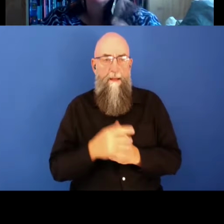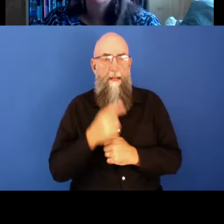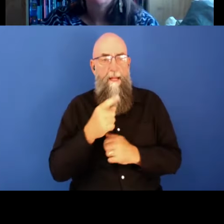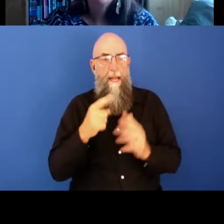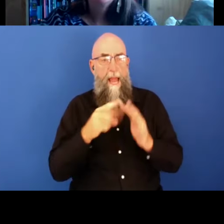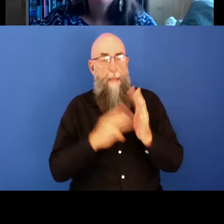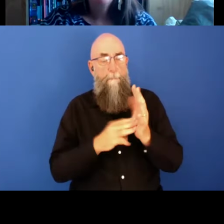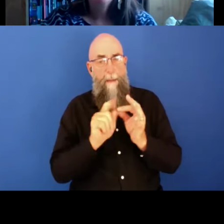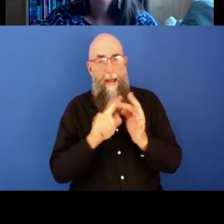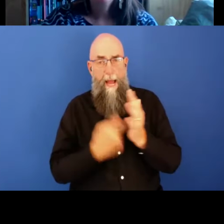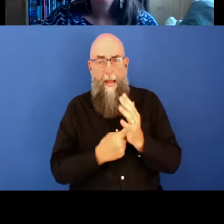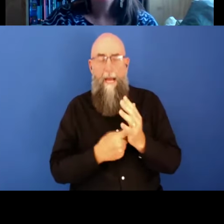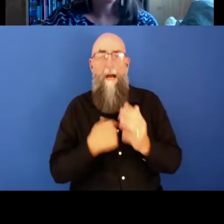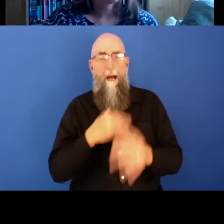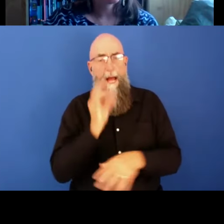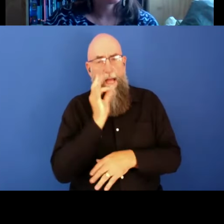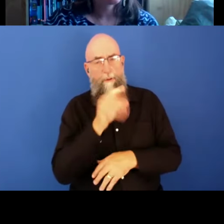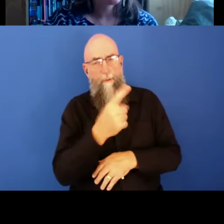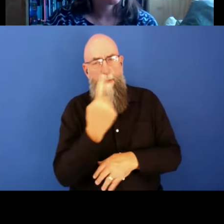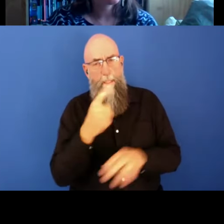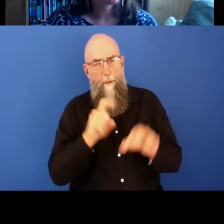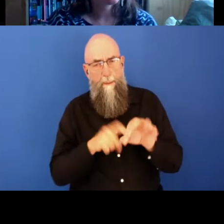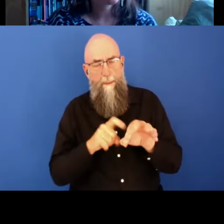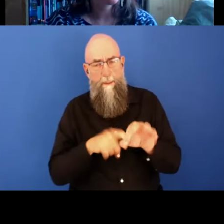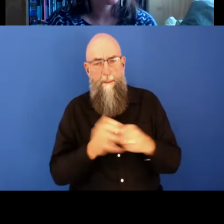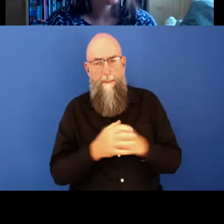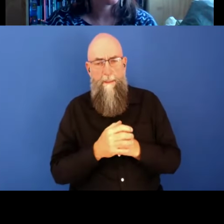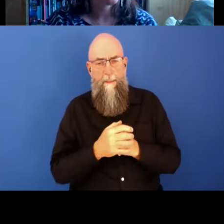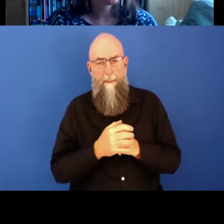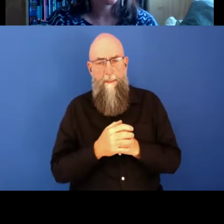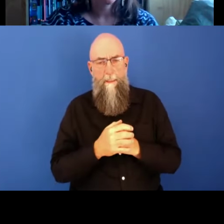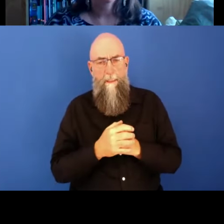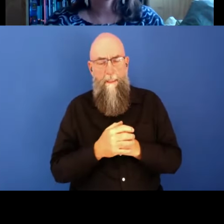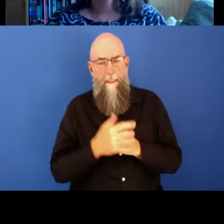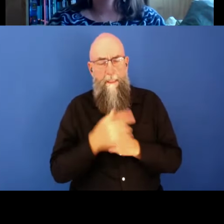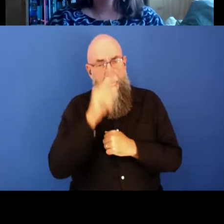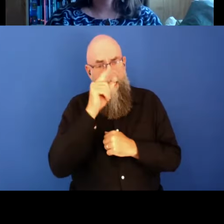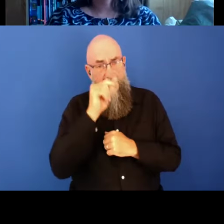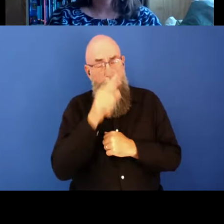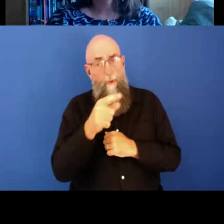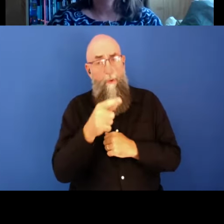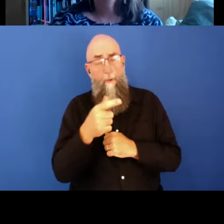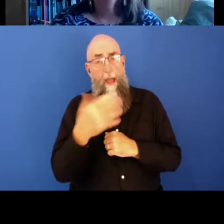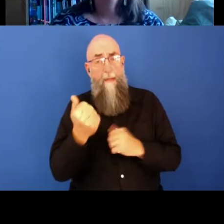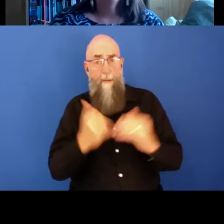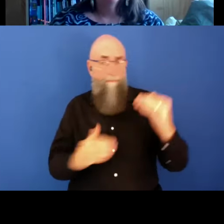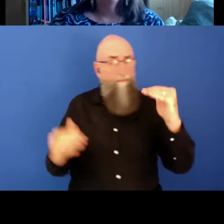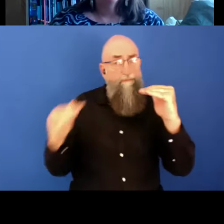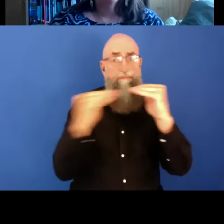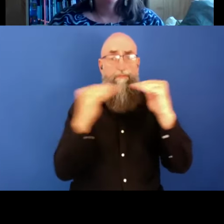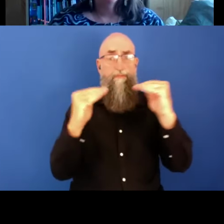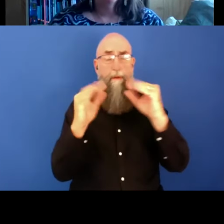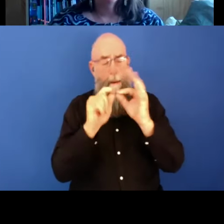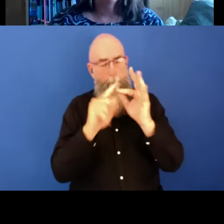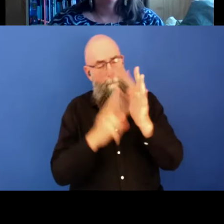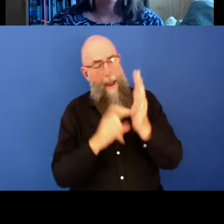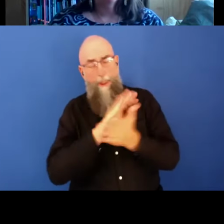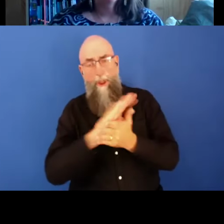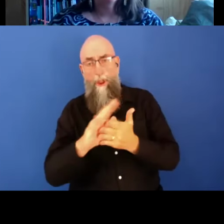is um were you able to sort of benchmark or compare this um project to a more i guess